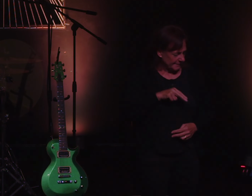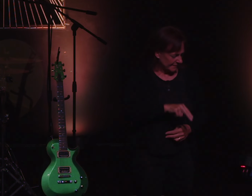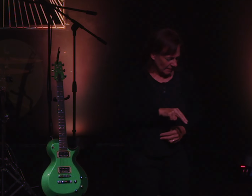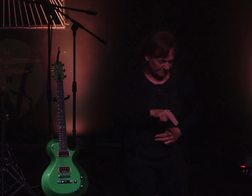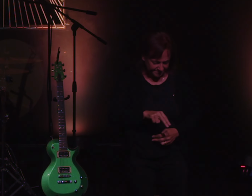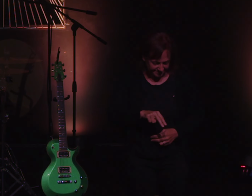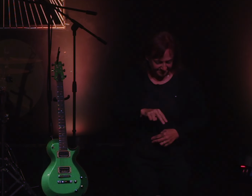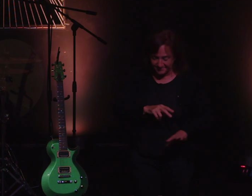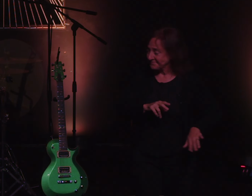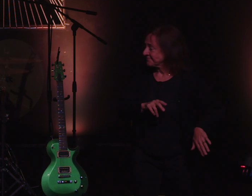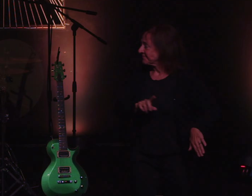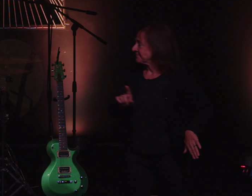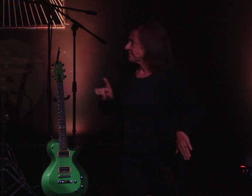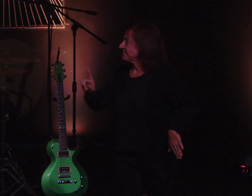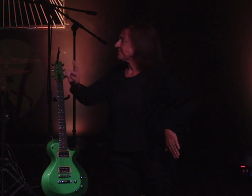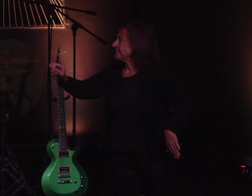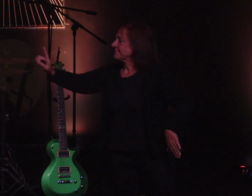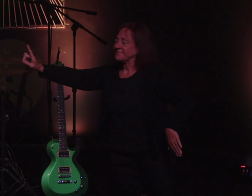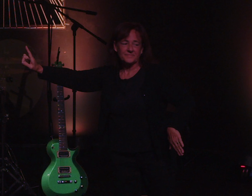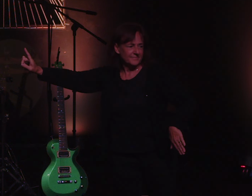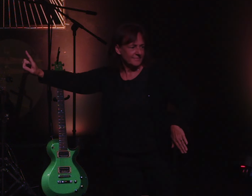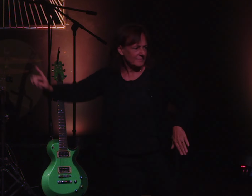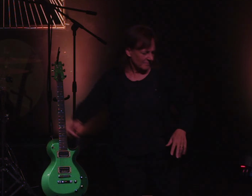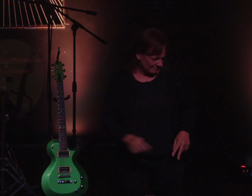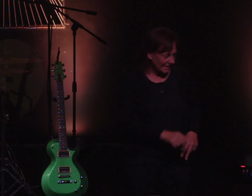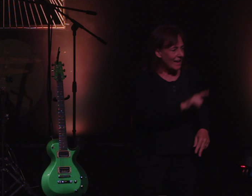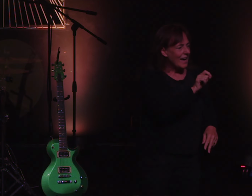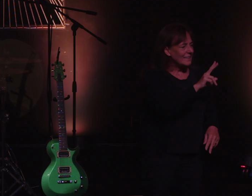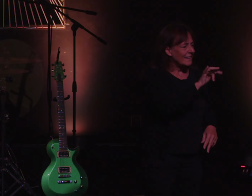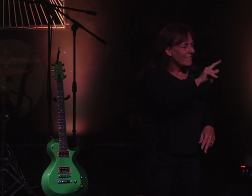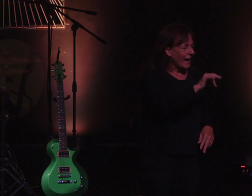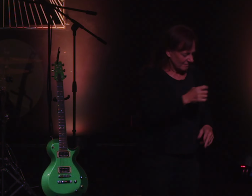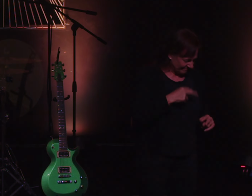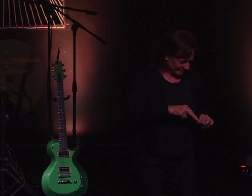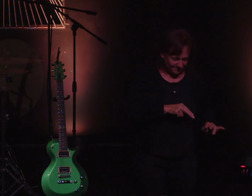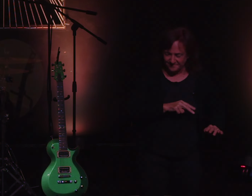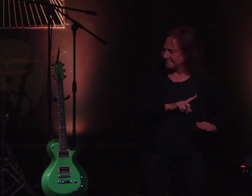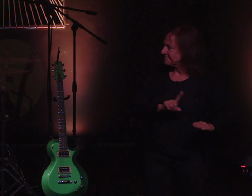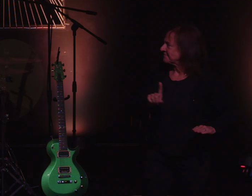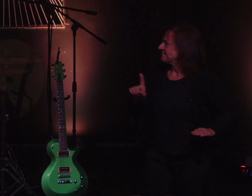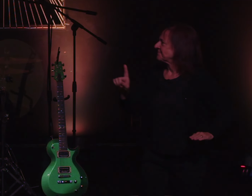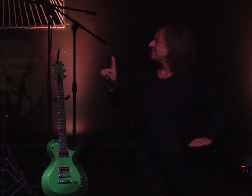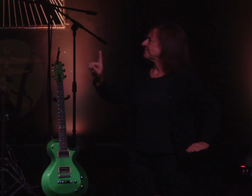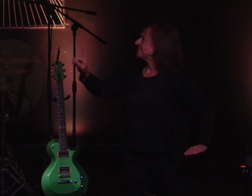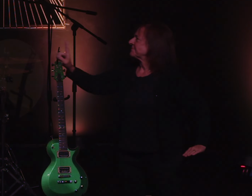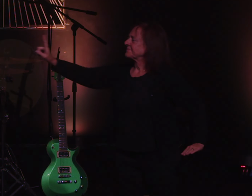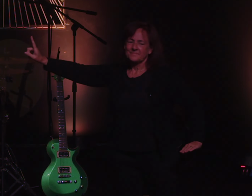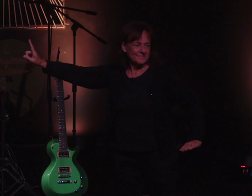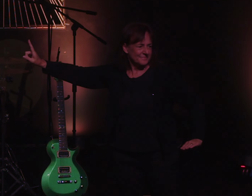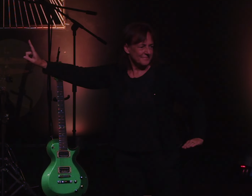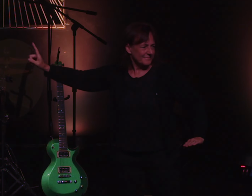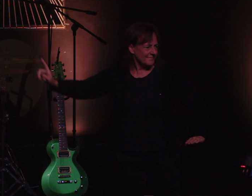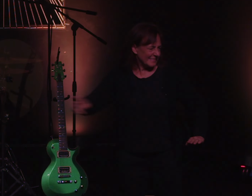saw the man, he passed by on the other side. So too, a Levite, when he came to the place and saw him, passed by on the other